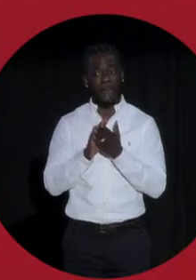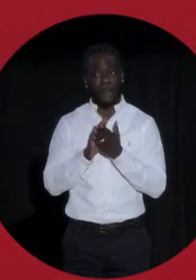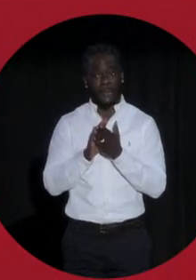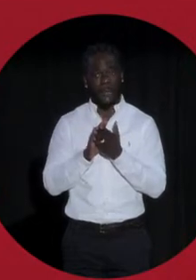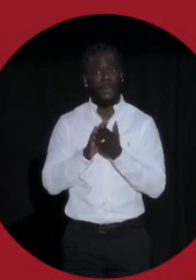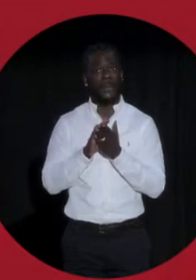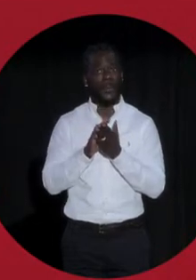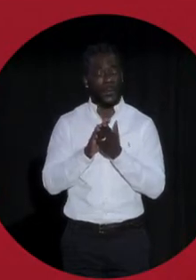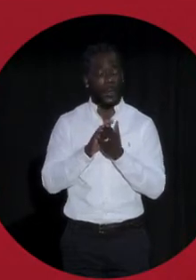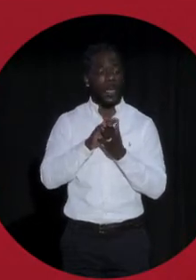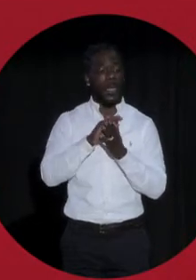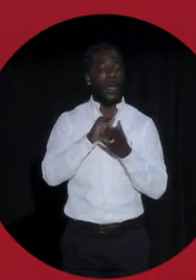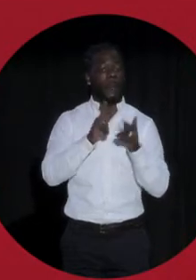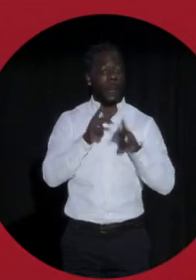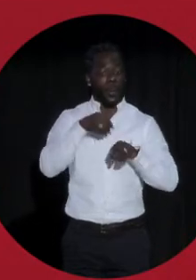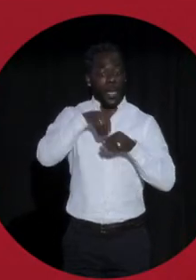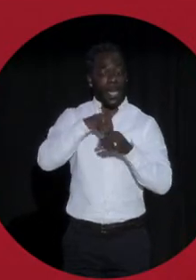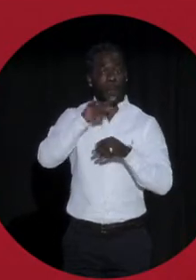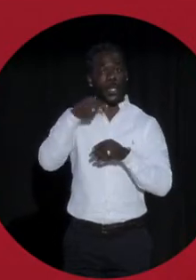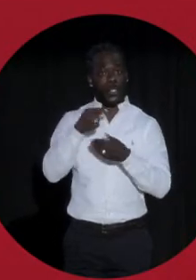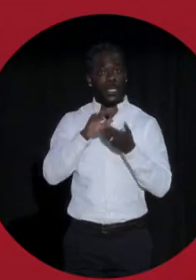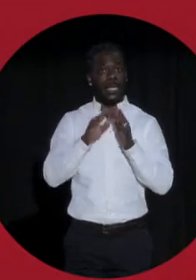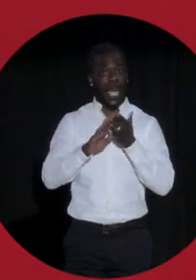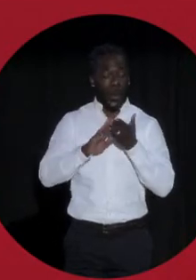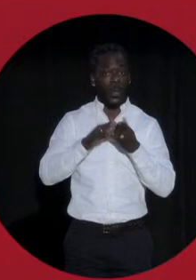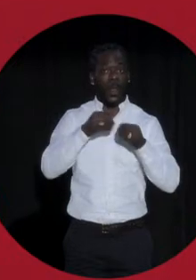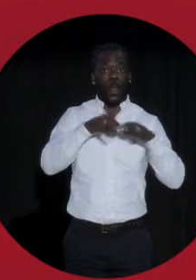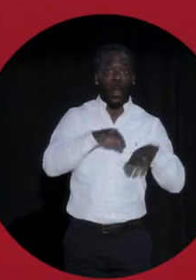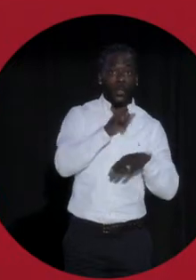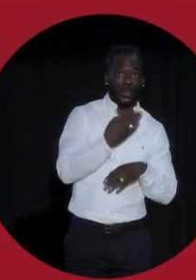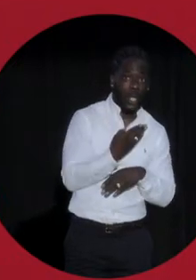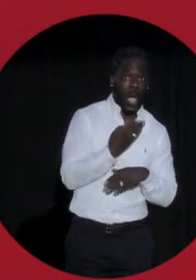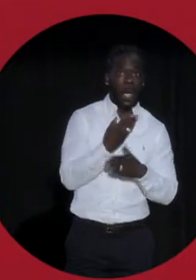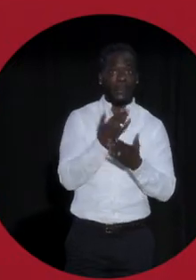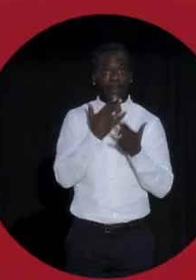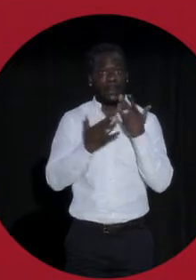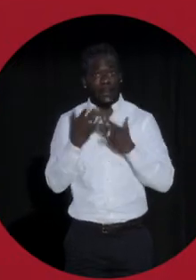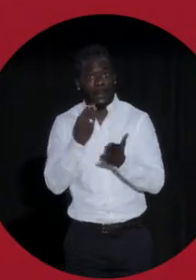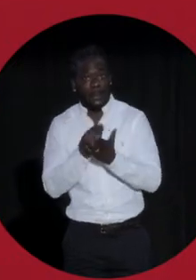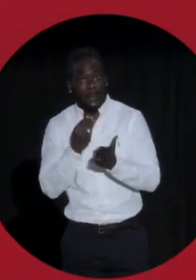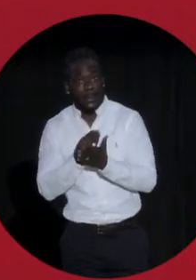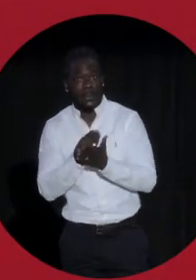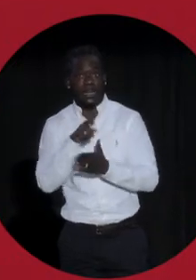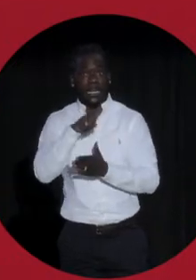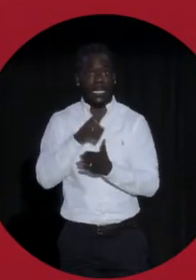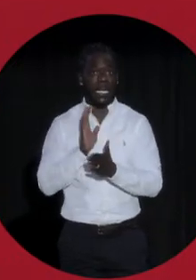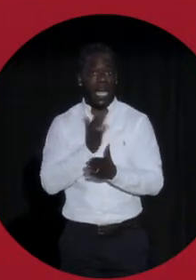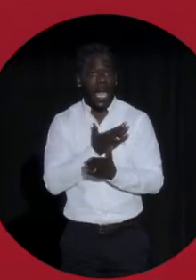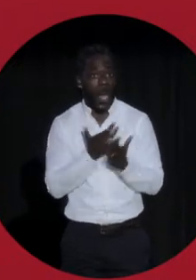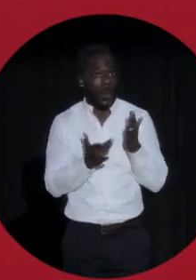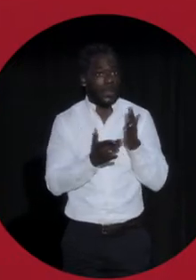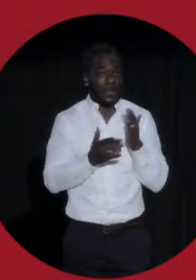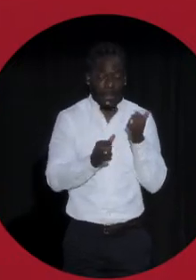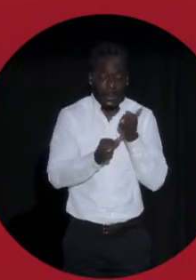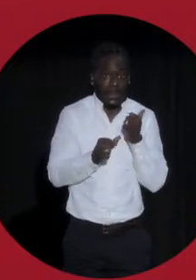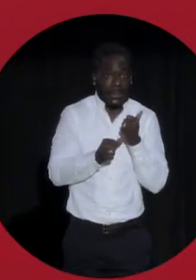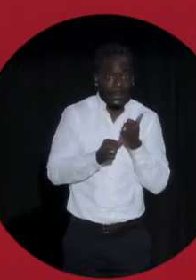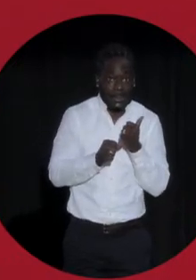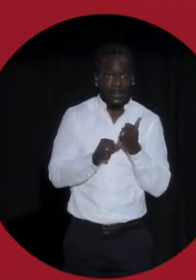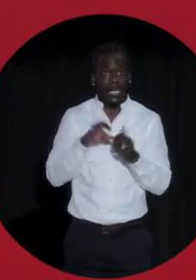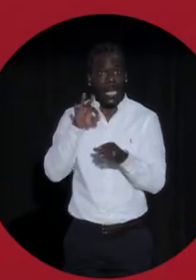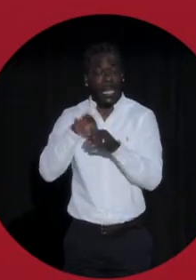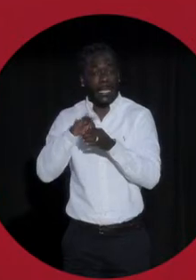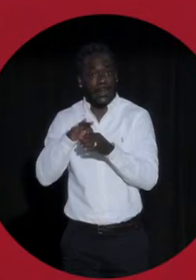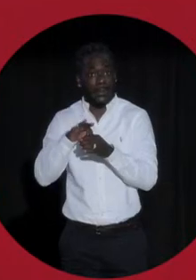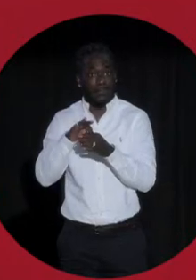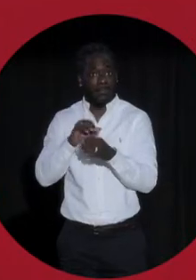Prince Georgians lost their jobs, much needed sources of income, and needed our assistance. Elected officials from the federal, state, and